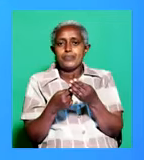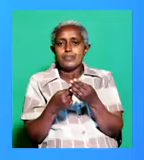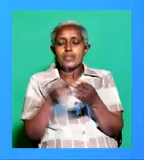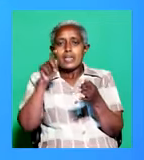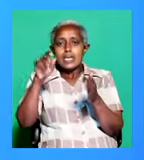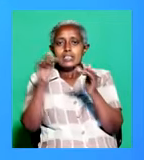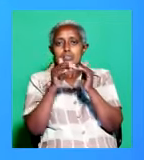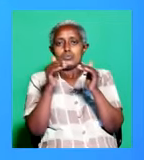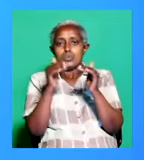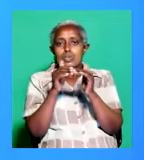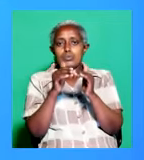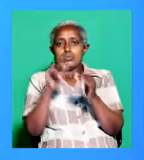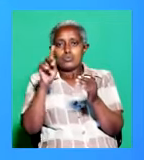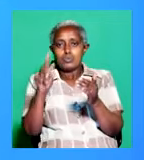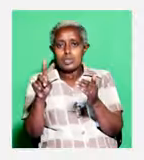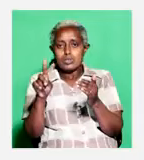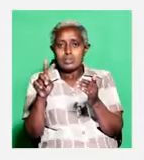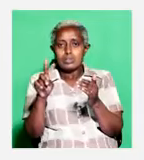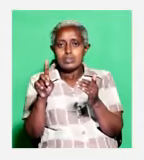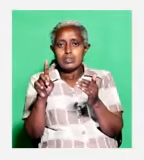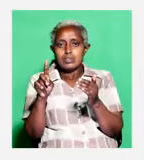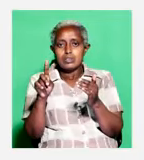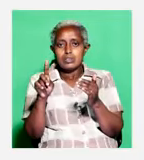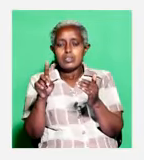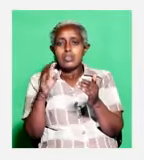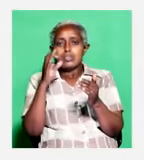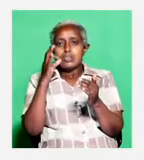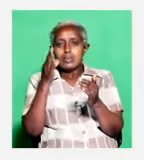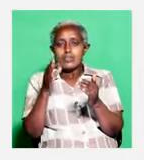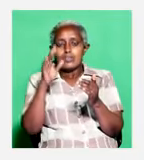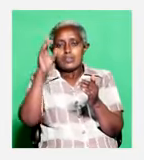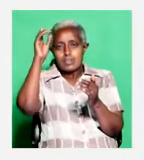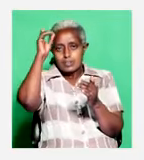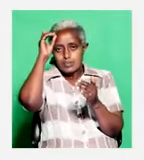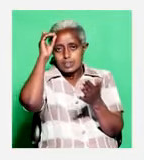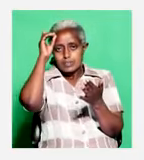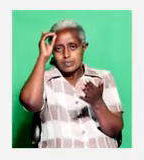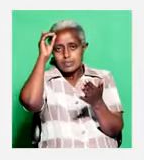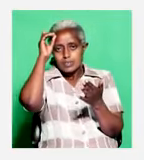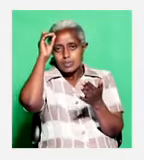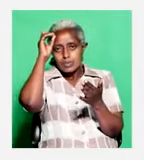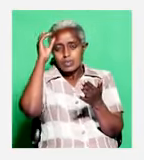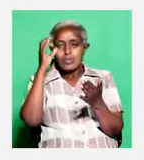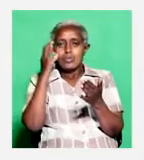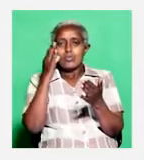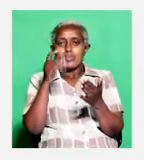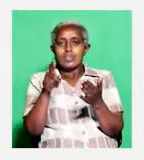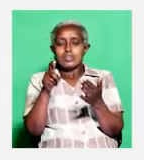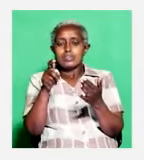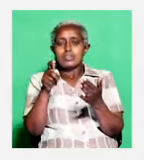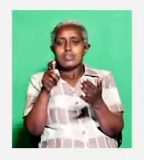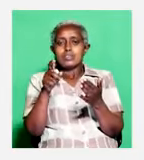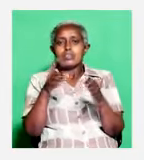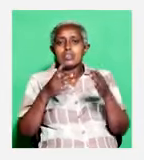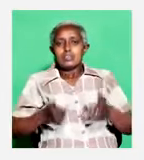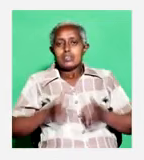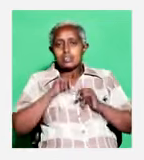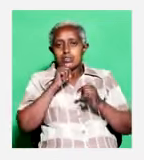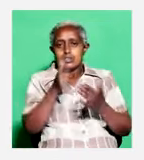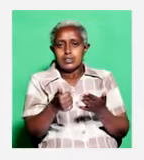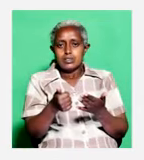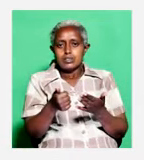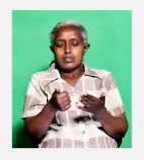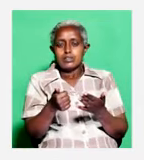at x equals to 1, f derivative of x doesn't